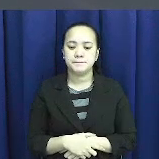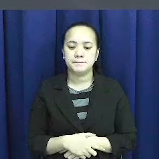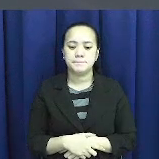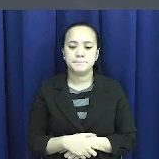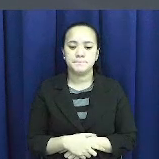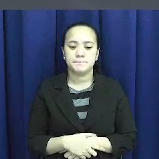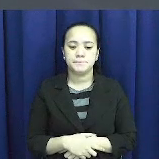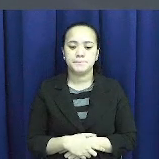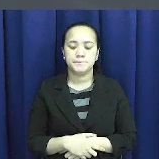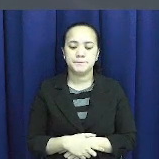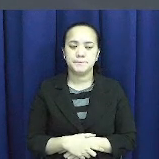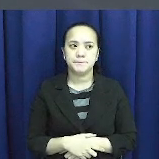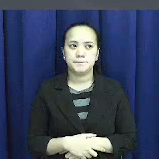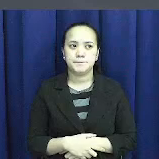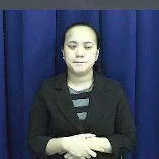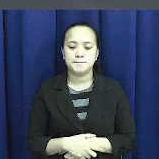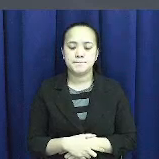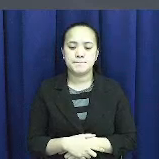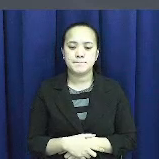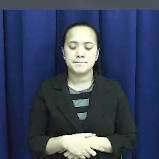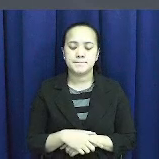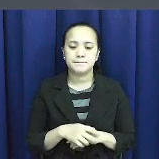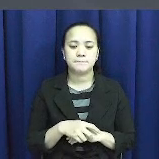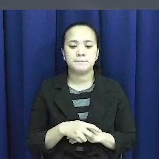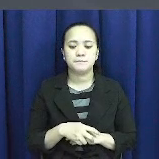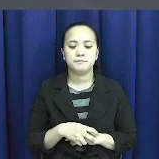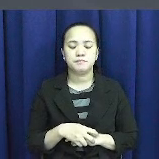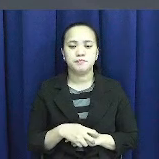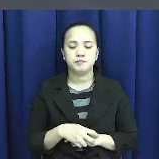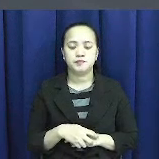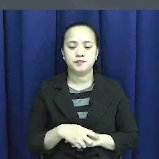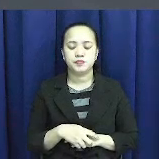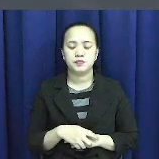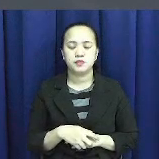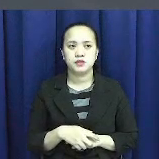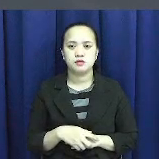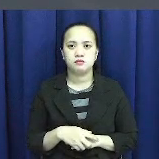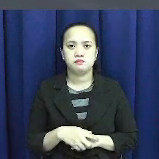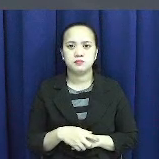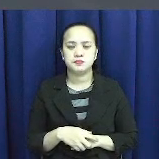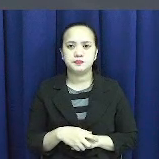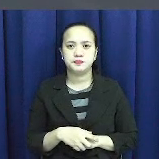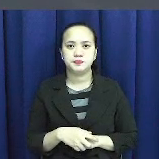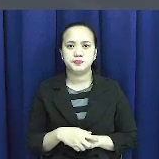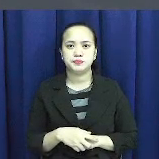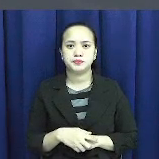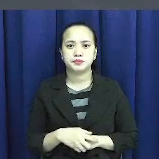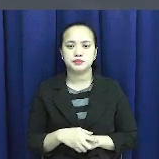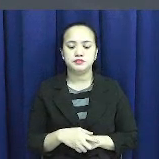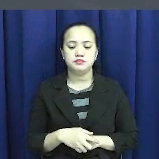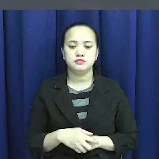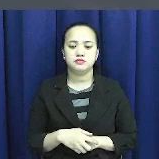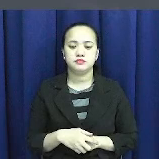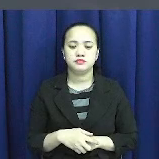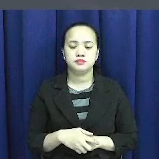And the priest shall look on him and pronounce him unclean."